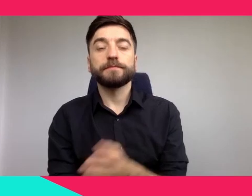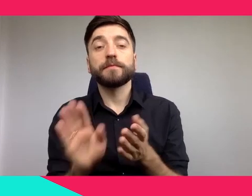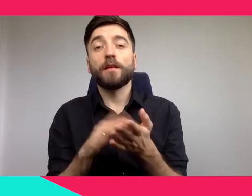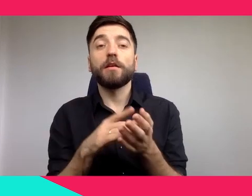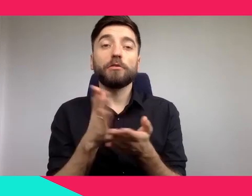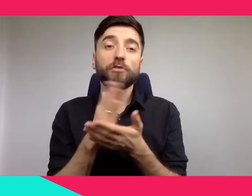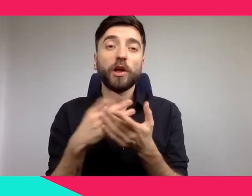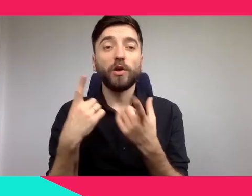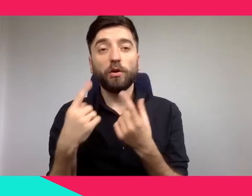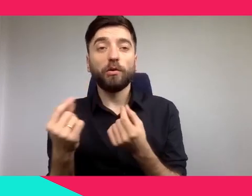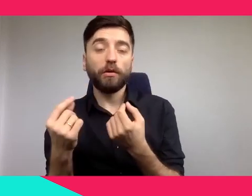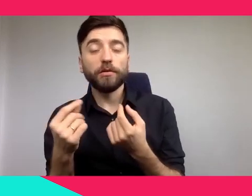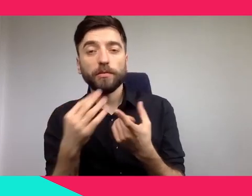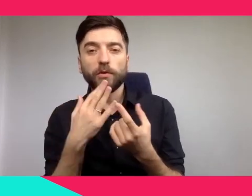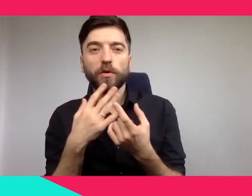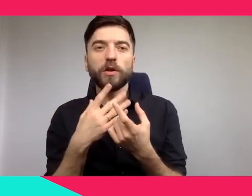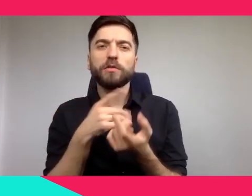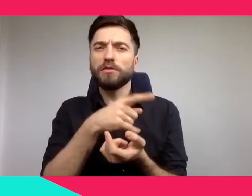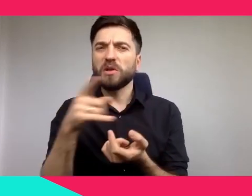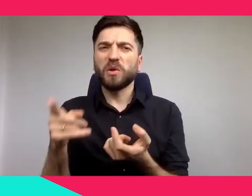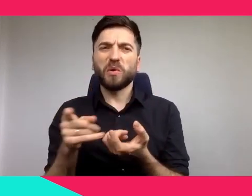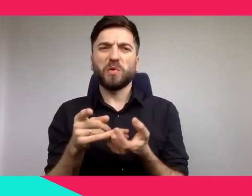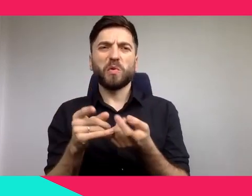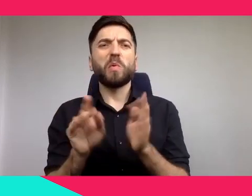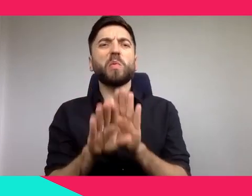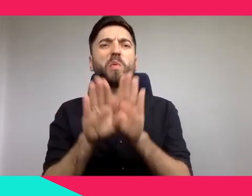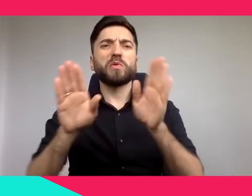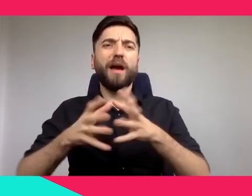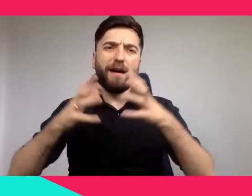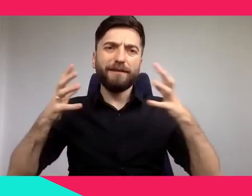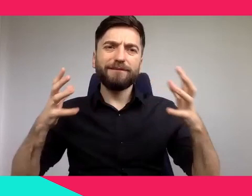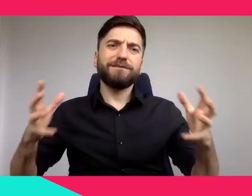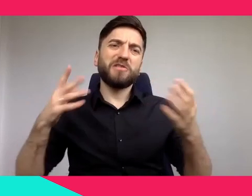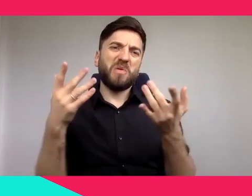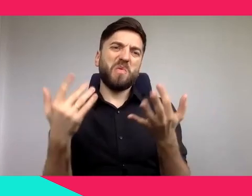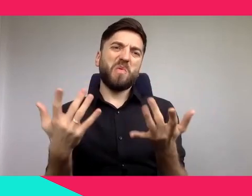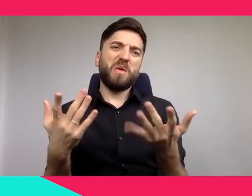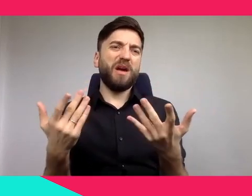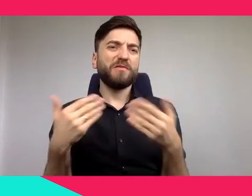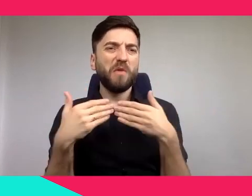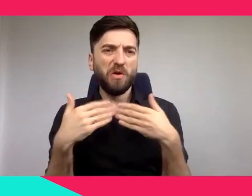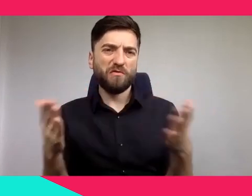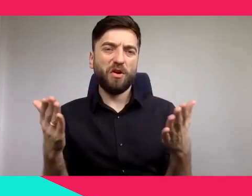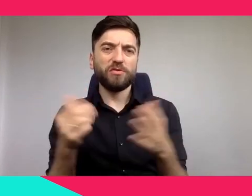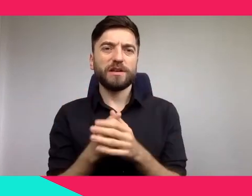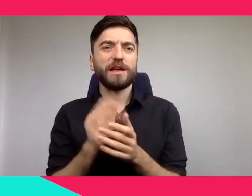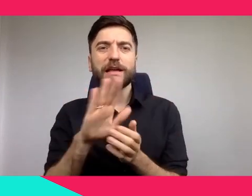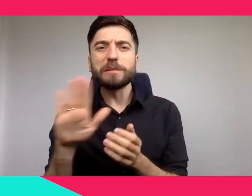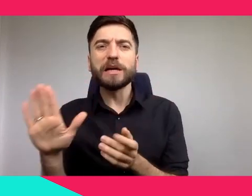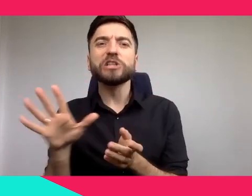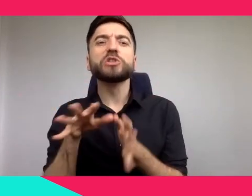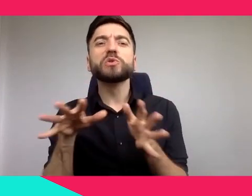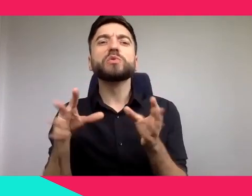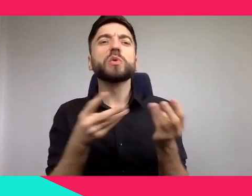it's very affordable for you to open up. You can give it away and you don't lose revenue and you have enough money to do